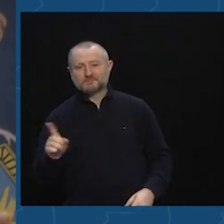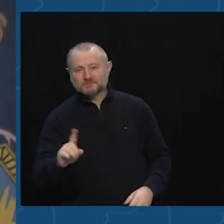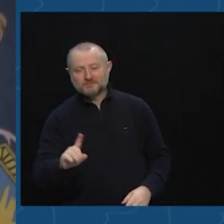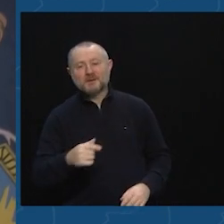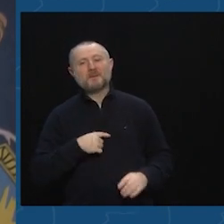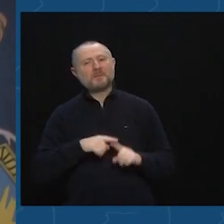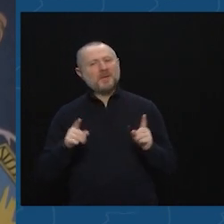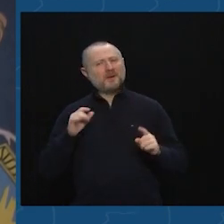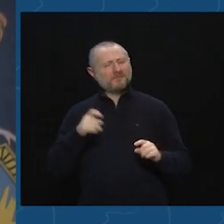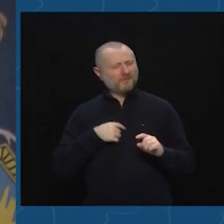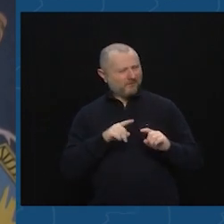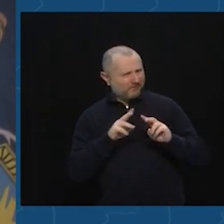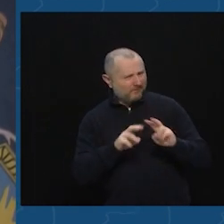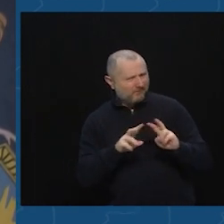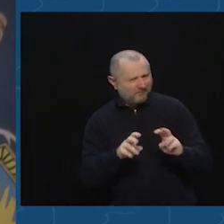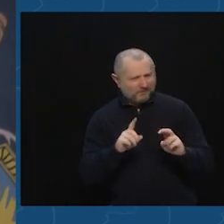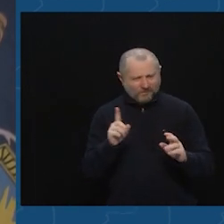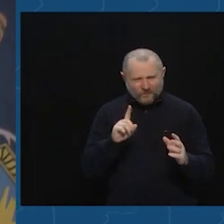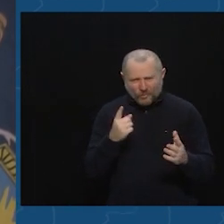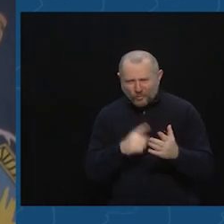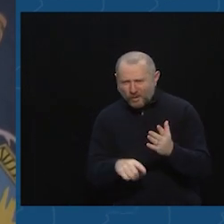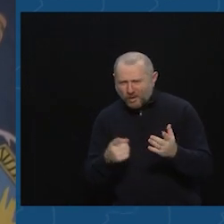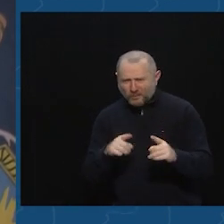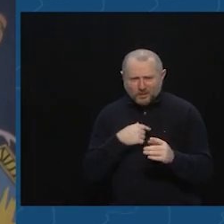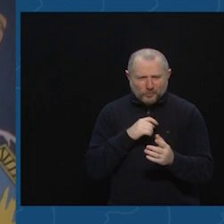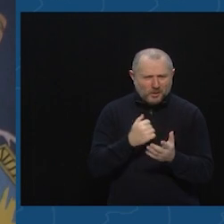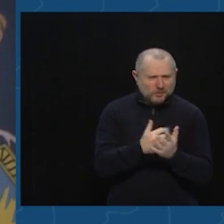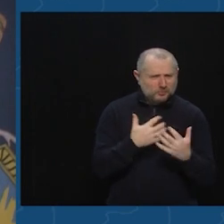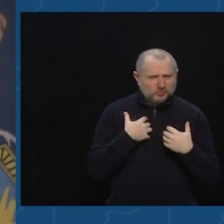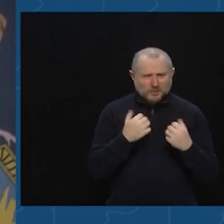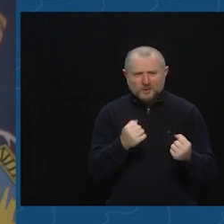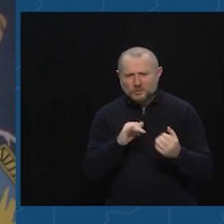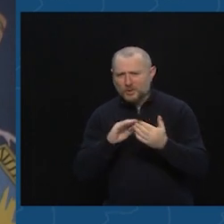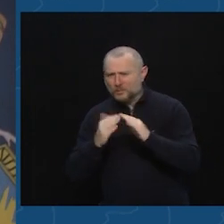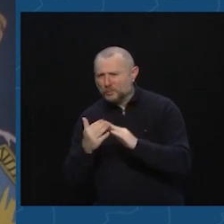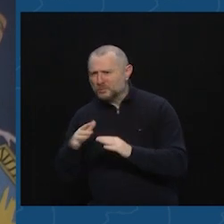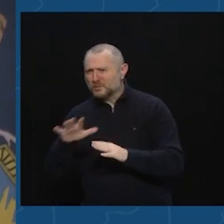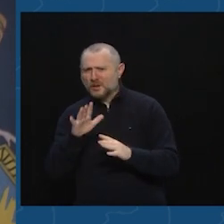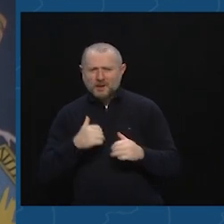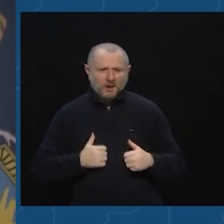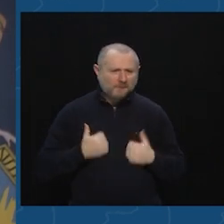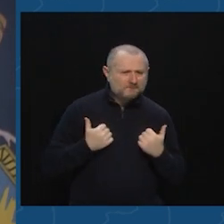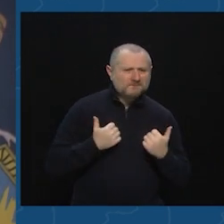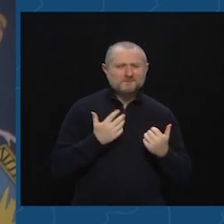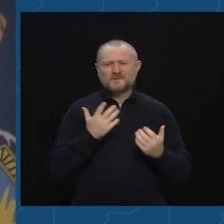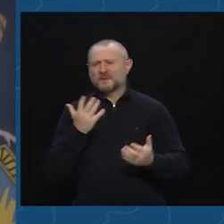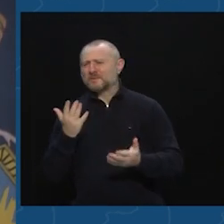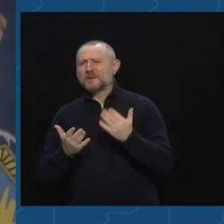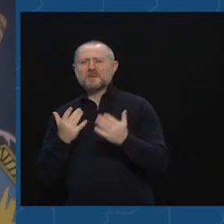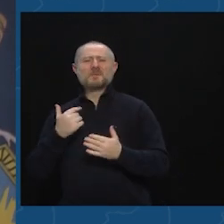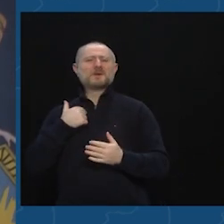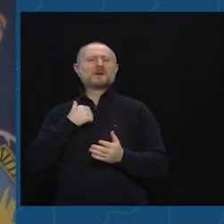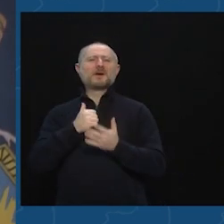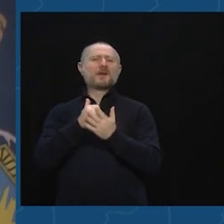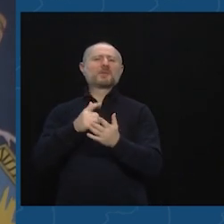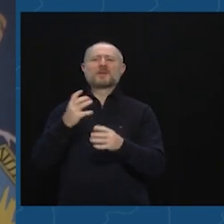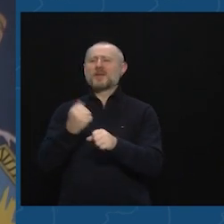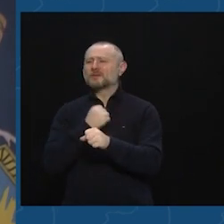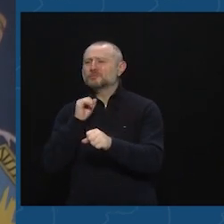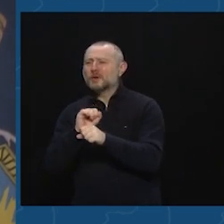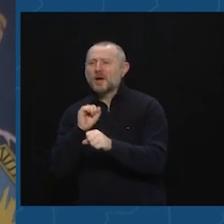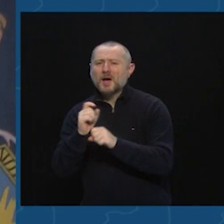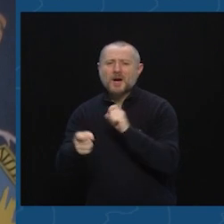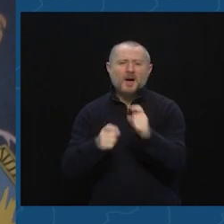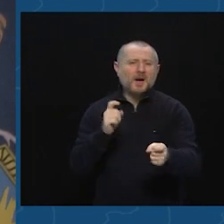need to help them heal and let them get on a path. And maybe it's helping them get that job we're talking about, getting them with someone who's a